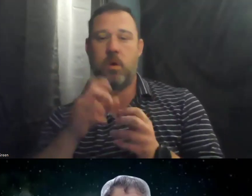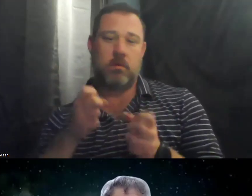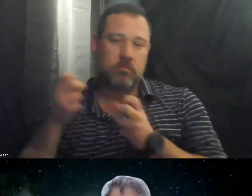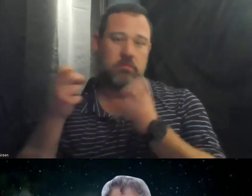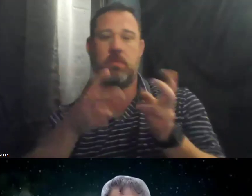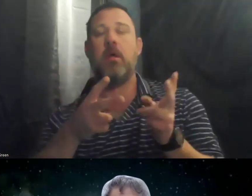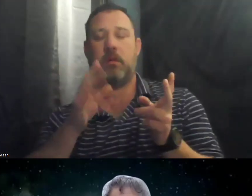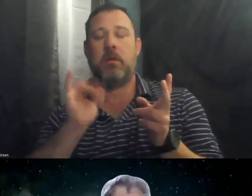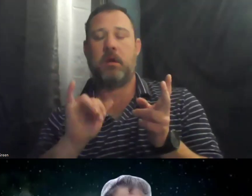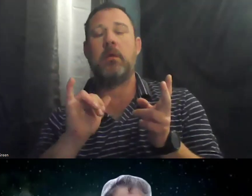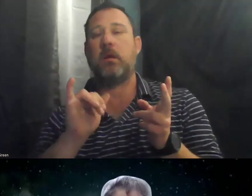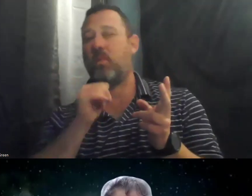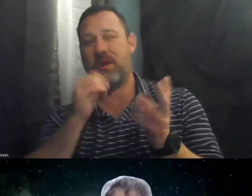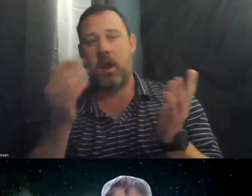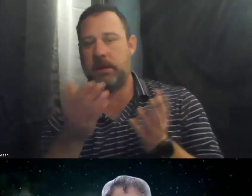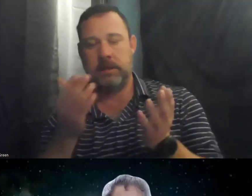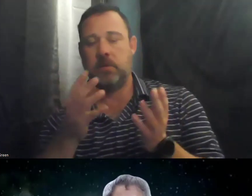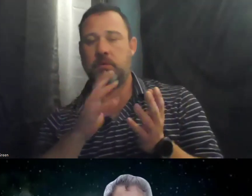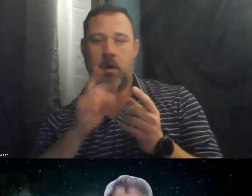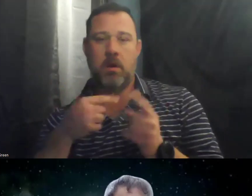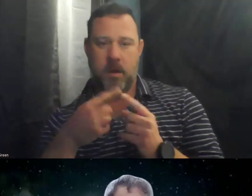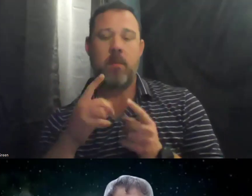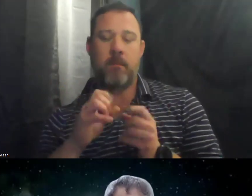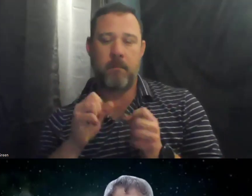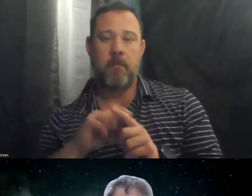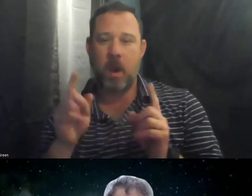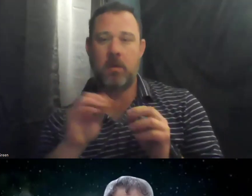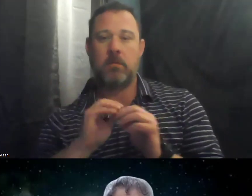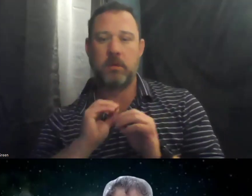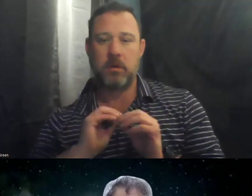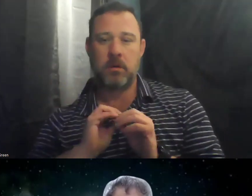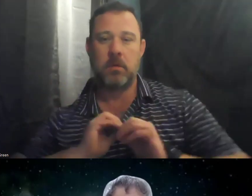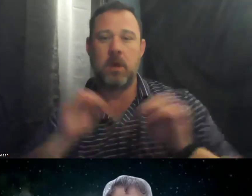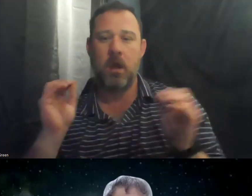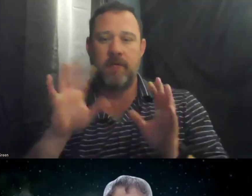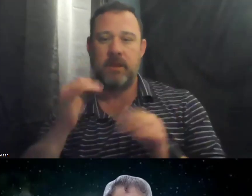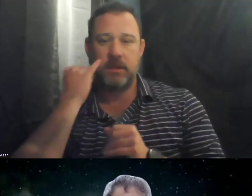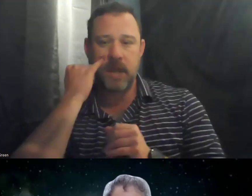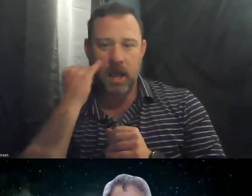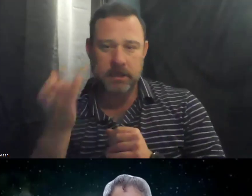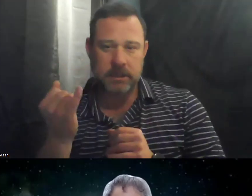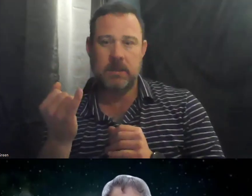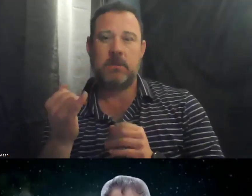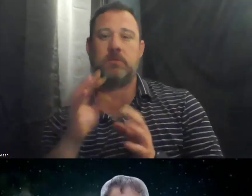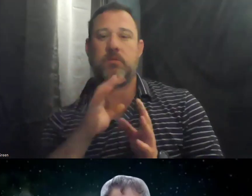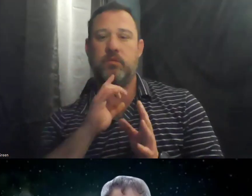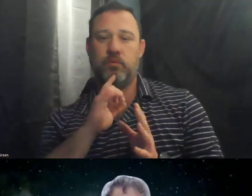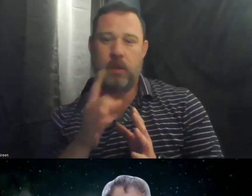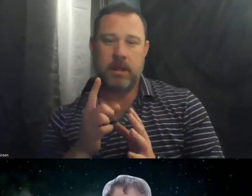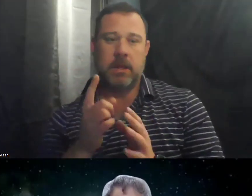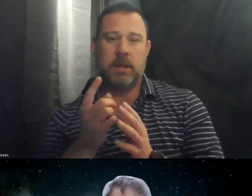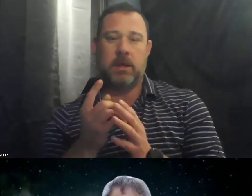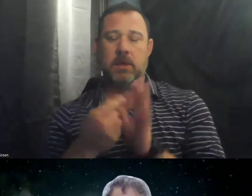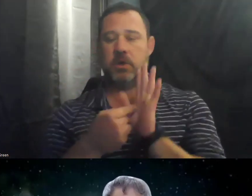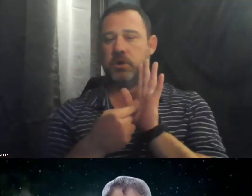as well. And obviously we're not here to talk about that, but none of these ideas will really bear fruit